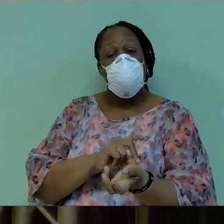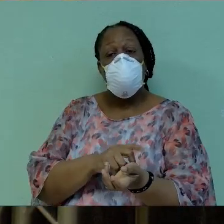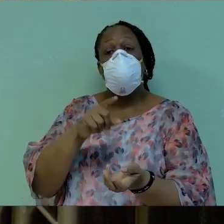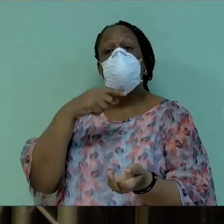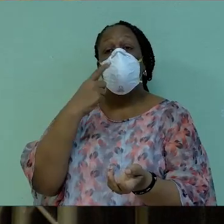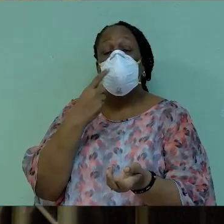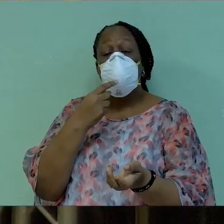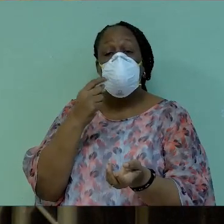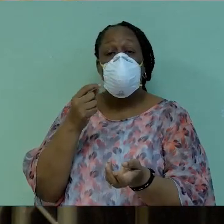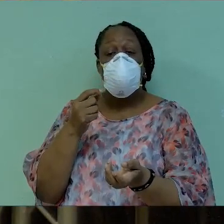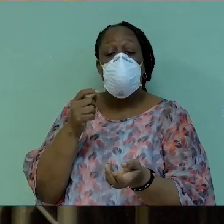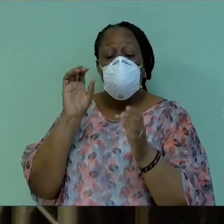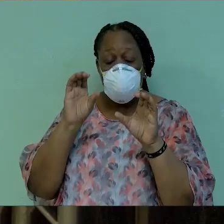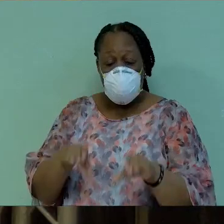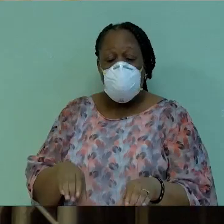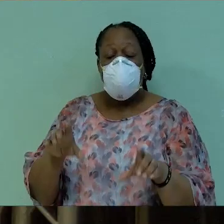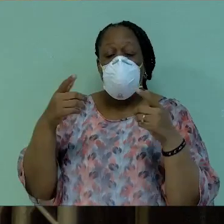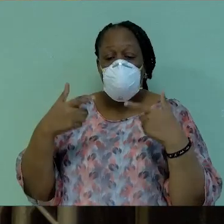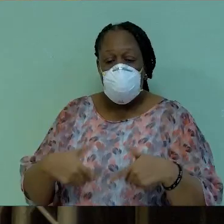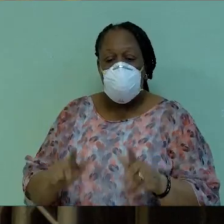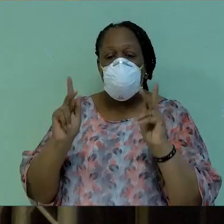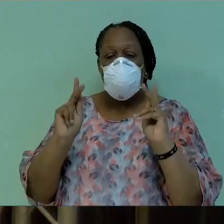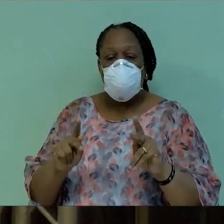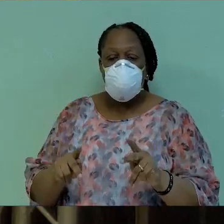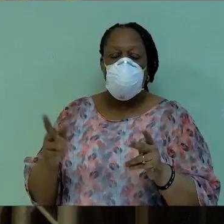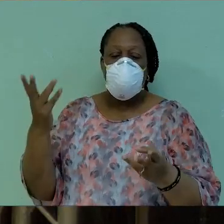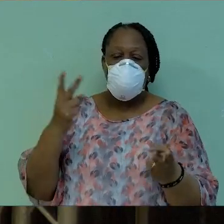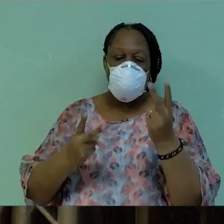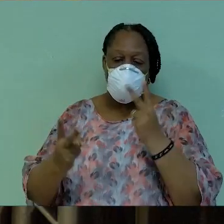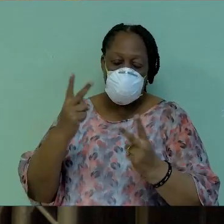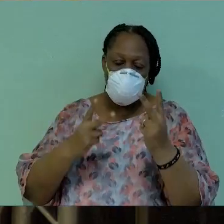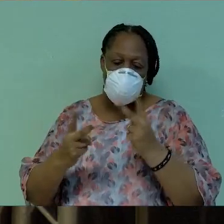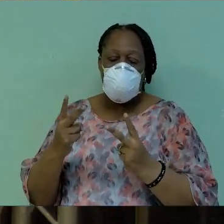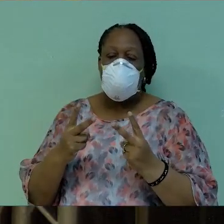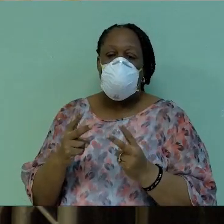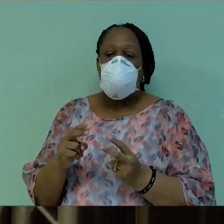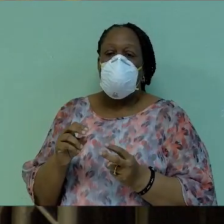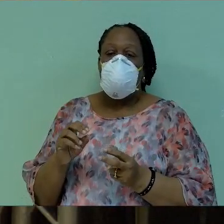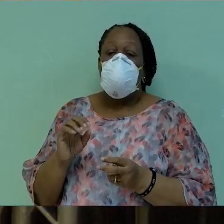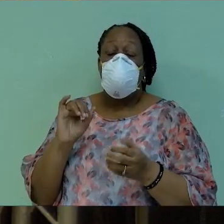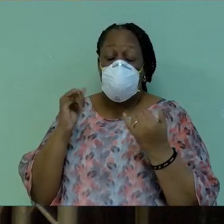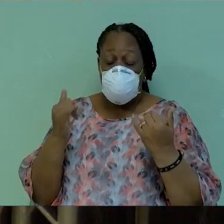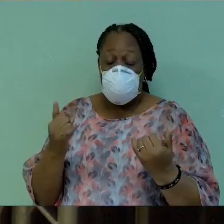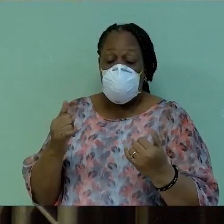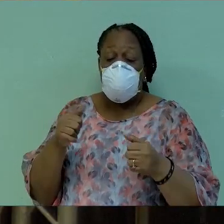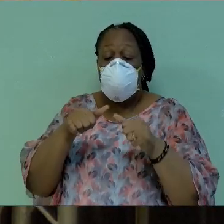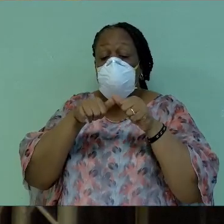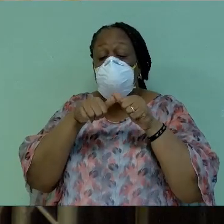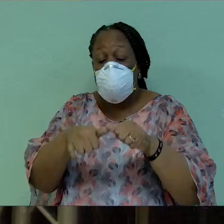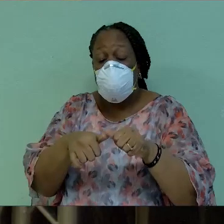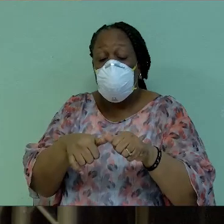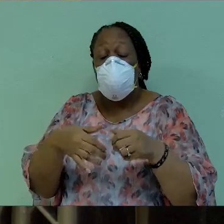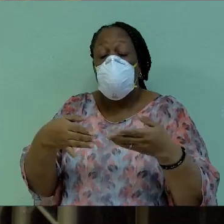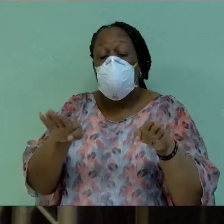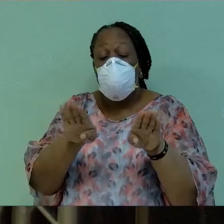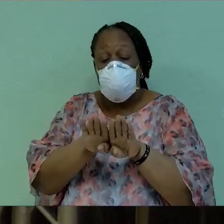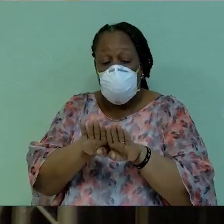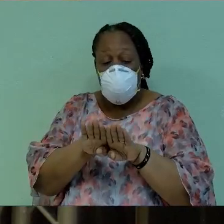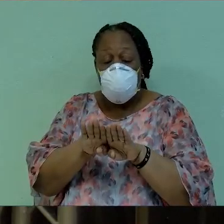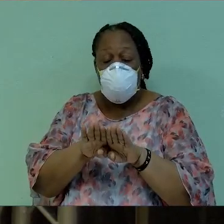mode at Her Majesty's Prison until we think that it is safe for us to open back up for visit to the prison. So for the